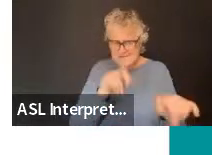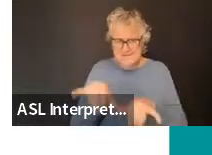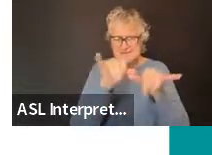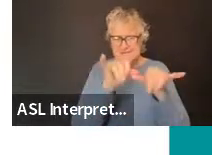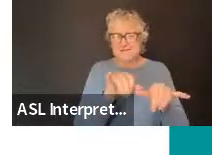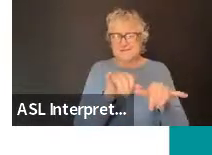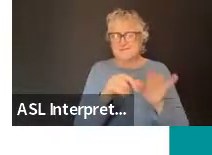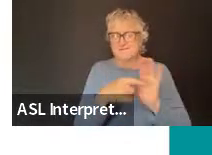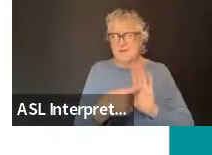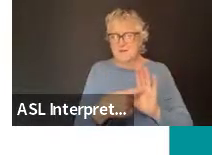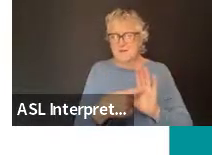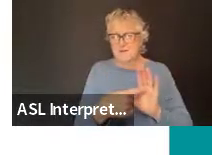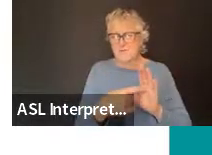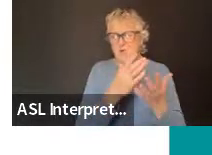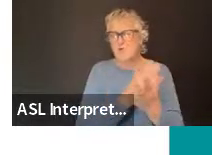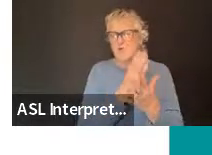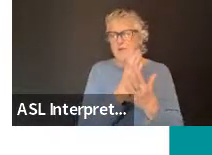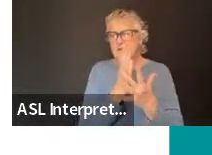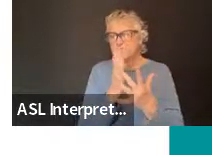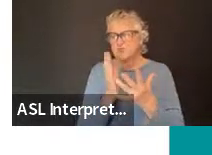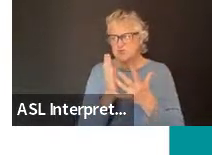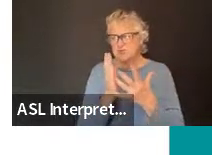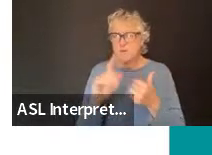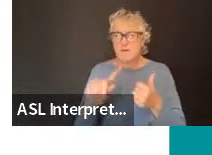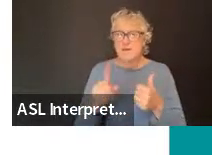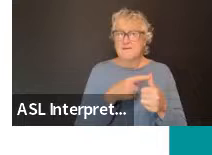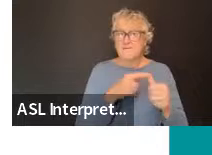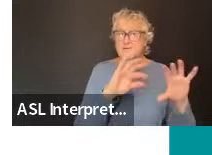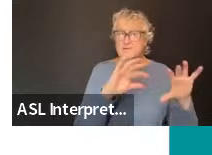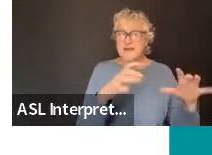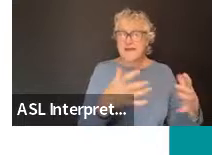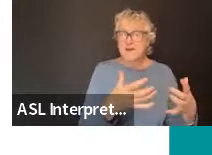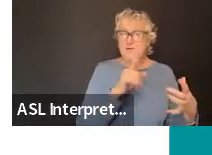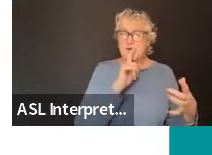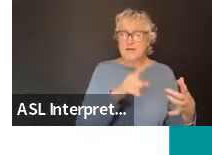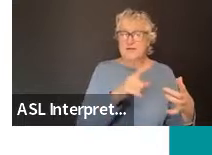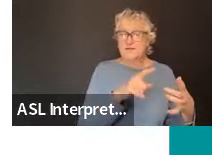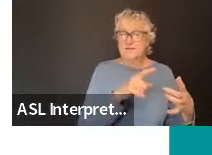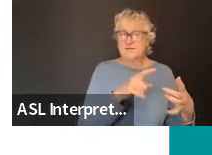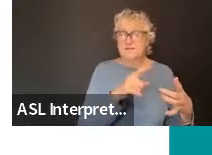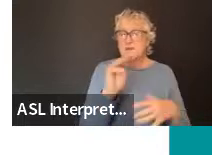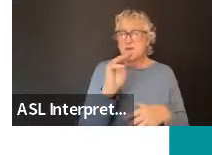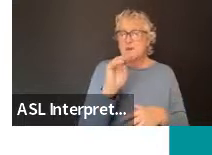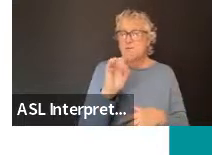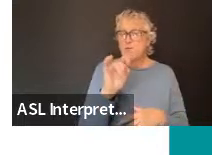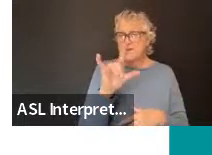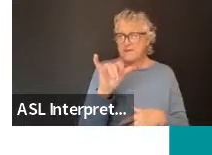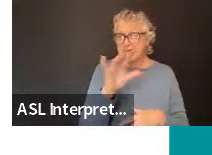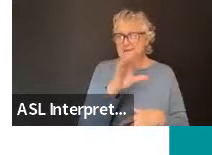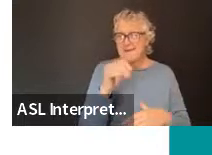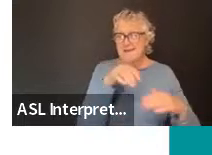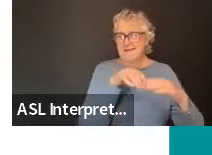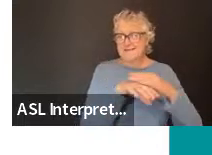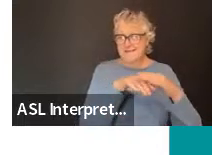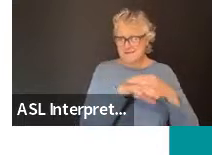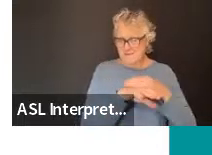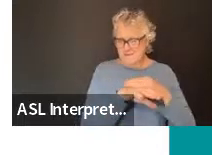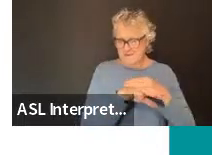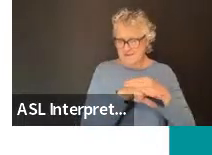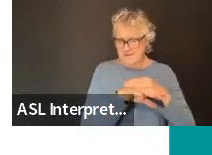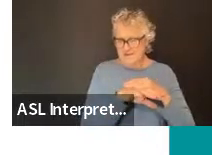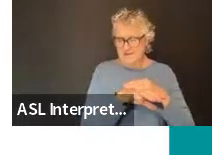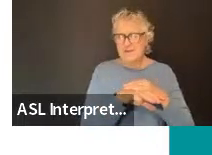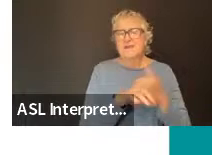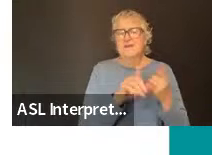run through these in each of the categories. The first category is mobility and accessibility. So these were to connect to transit service